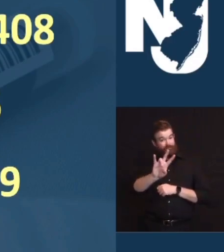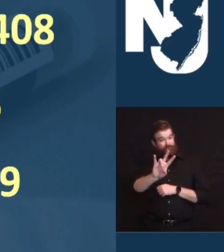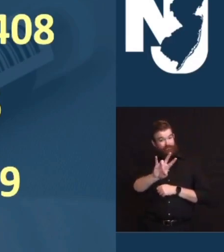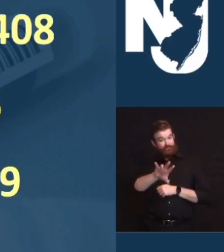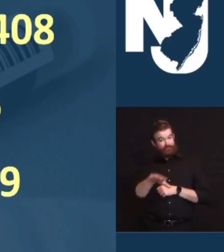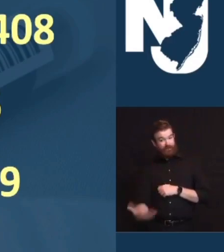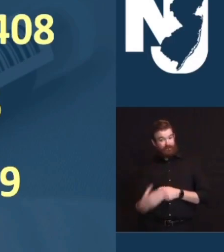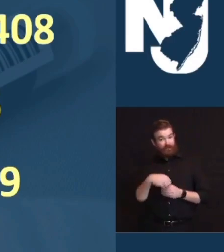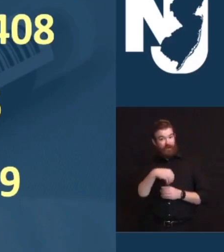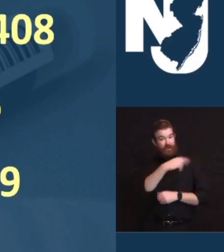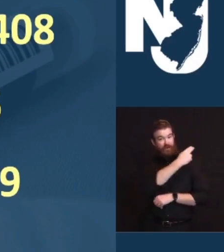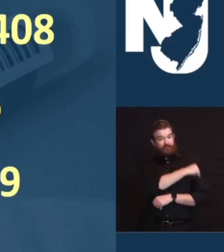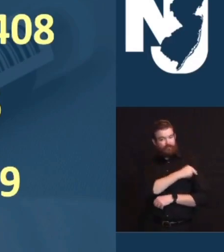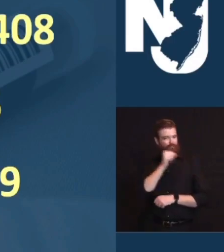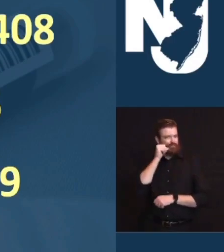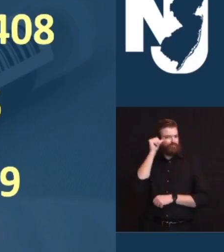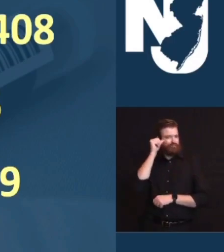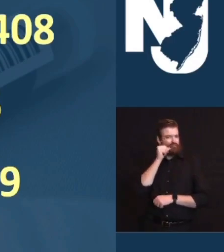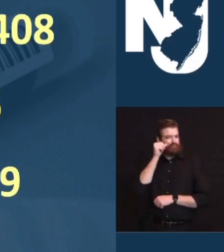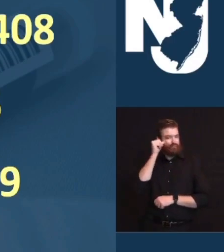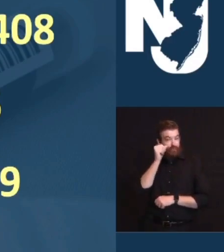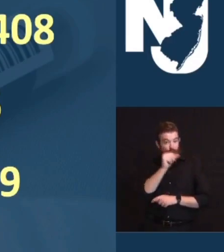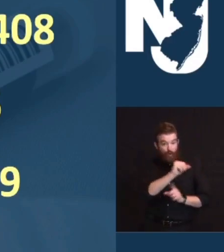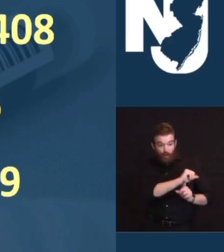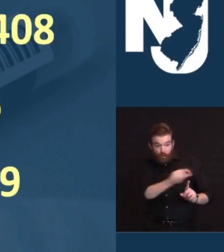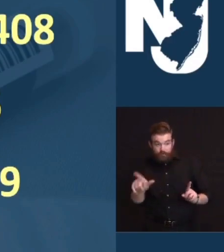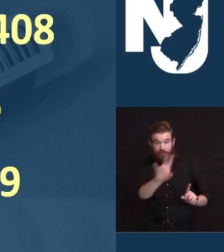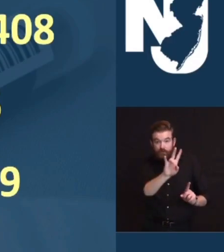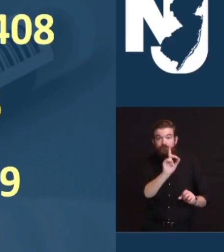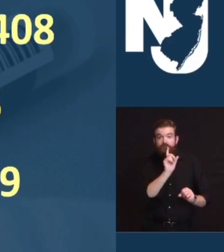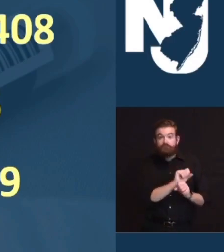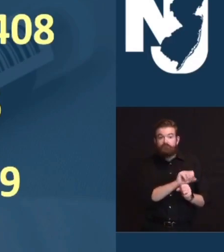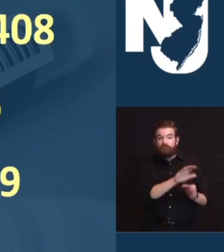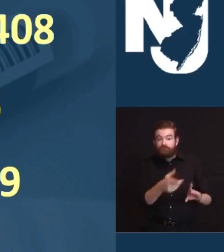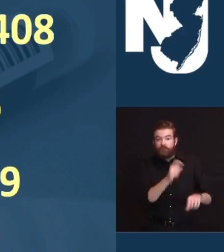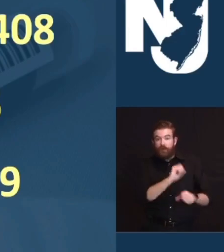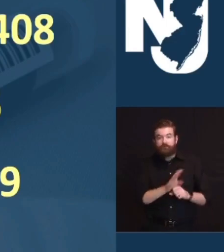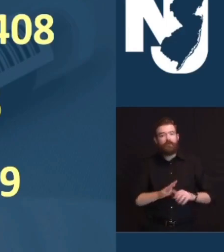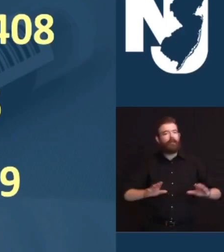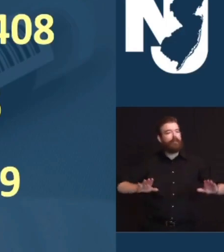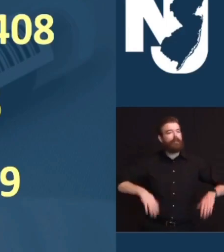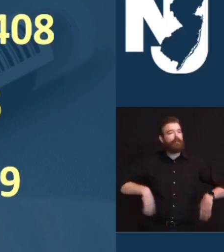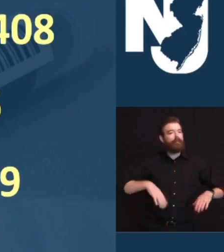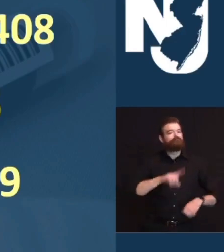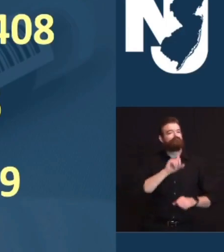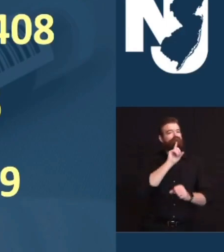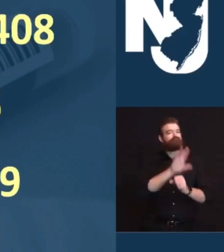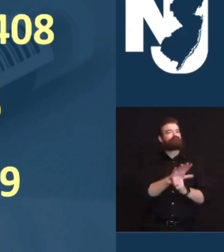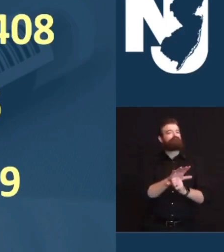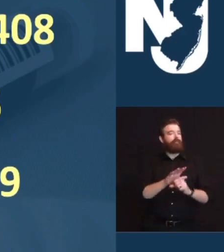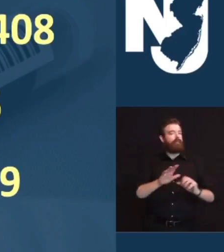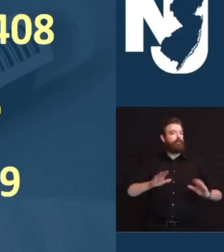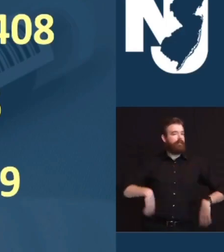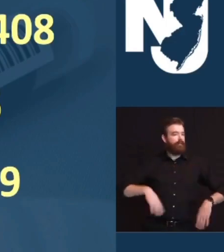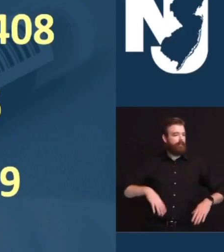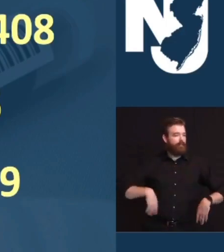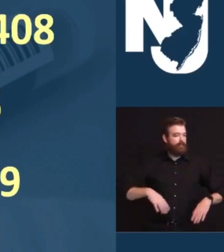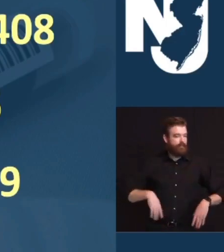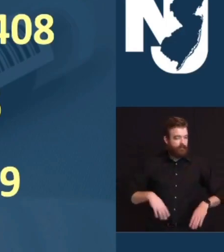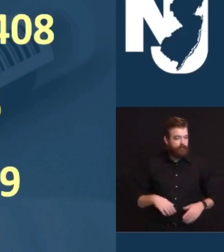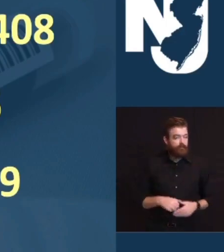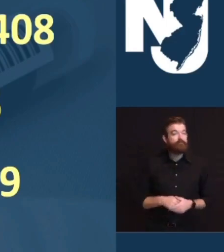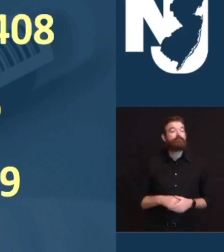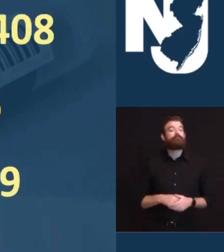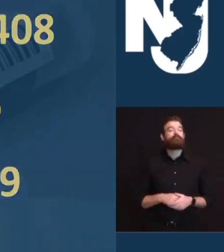again, those are not in those confirmed numbers. With that, let's take a couple minutes and remember a few of those precious lives we've